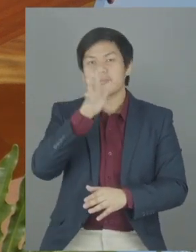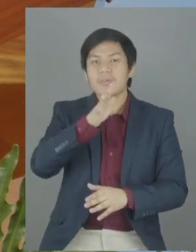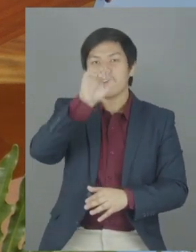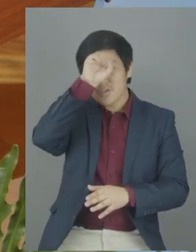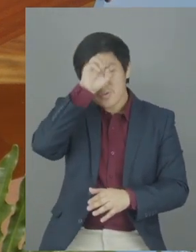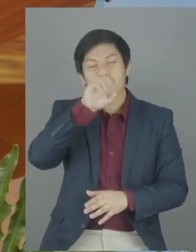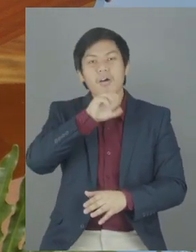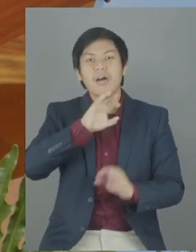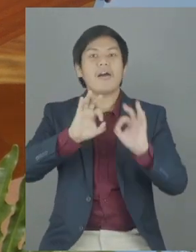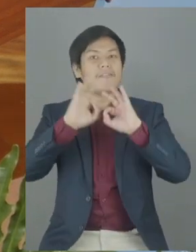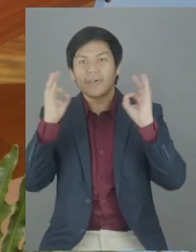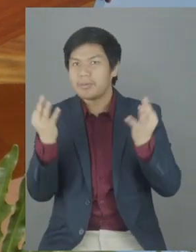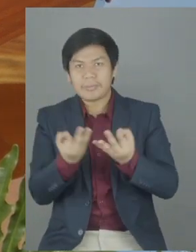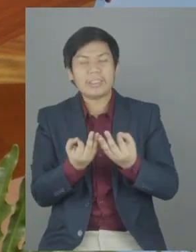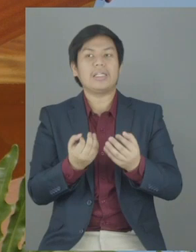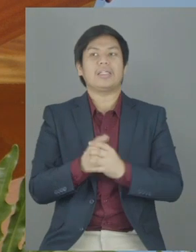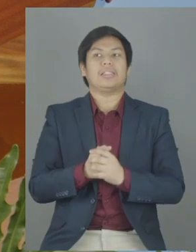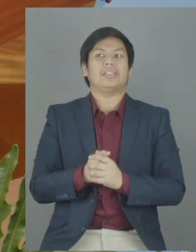lolas, family.